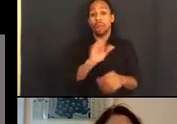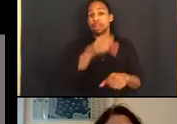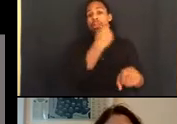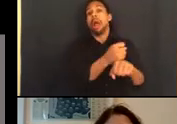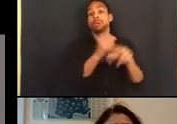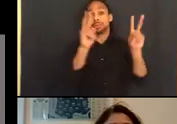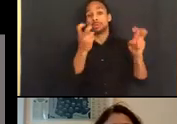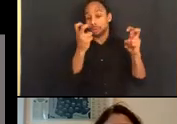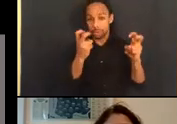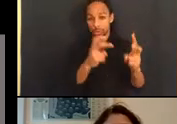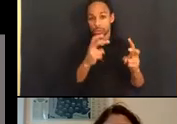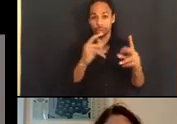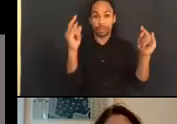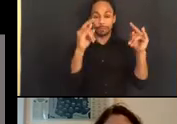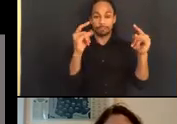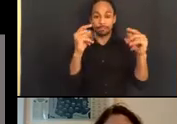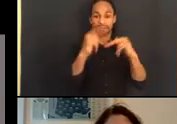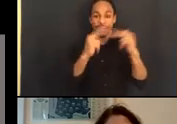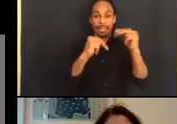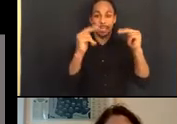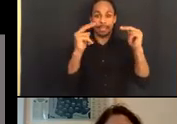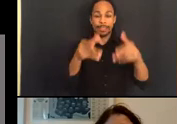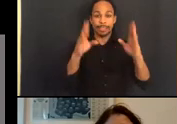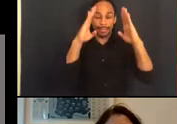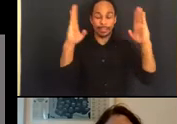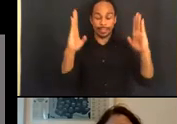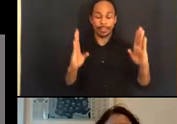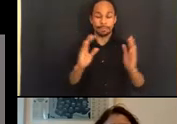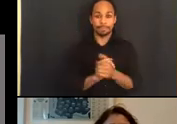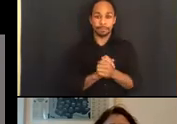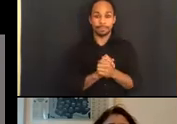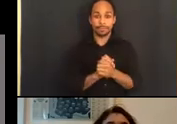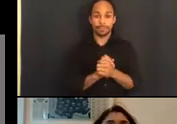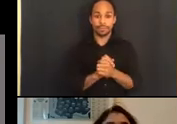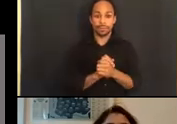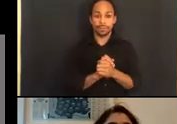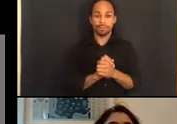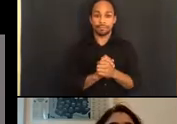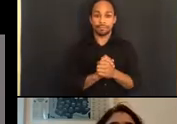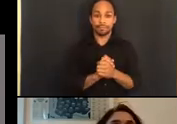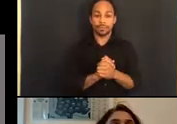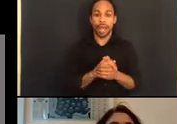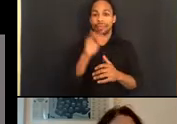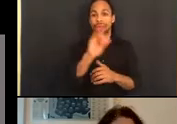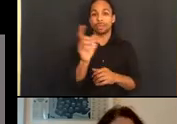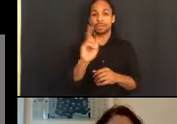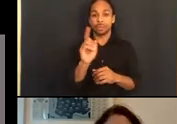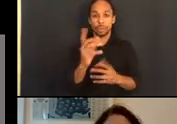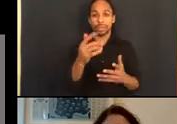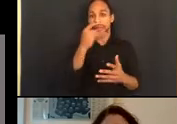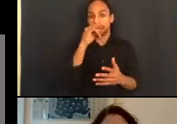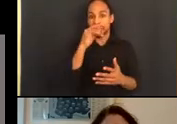phase, right? The phase of their time in the juvenile justice system after they've been disposed of or